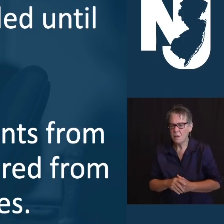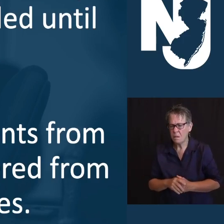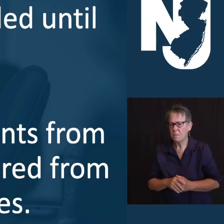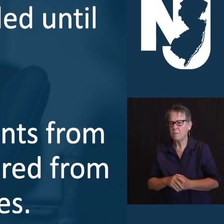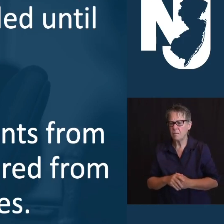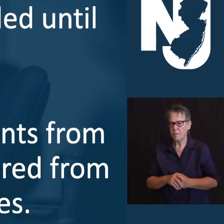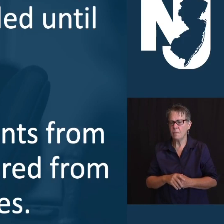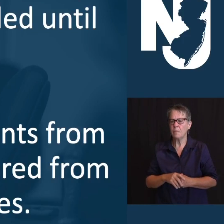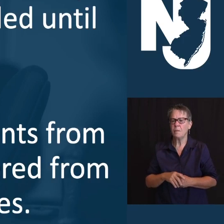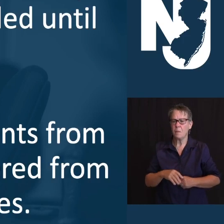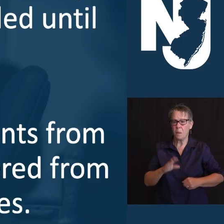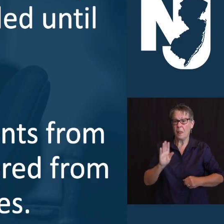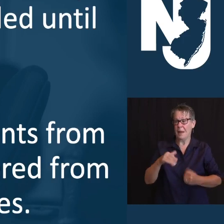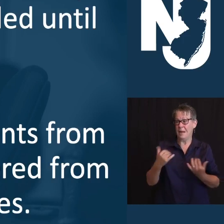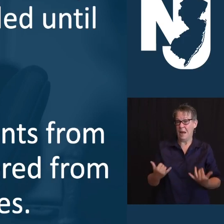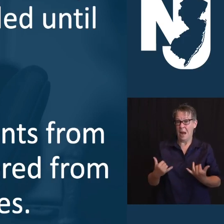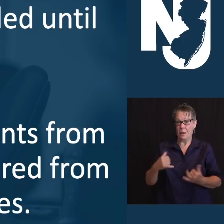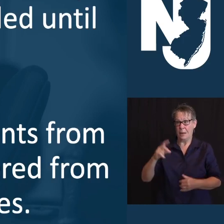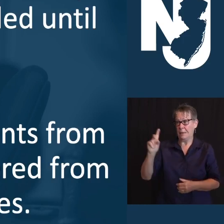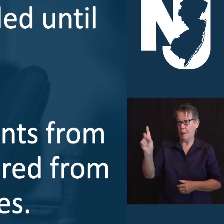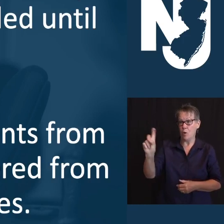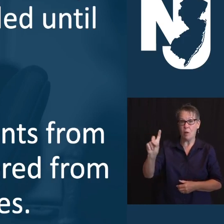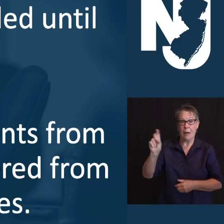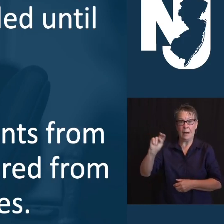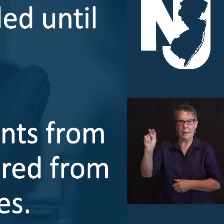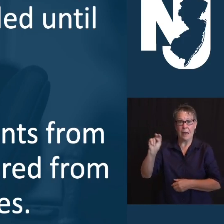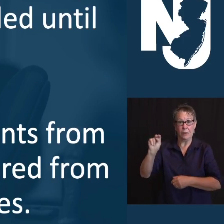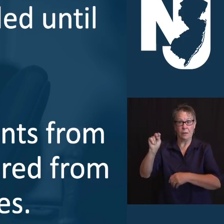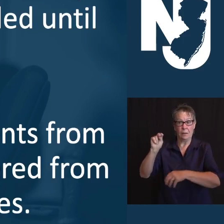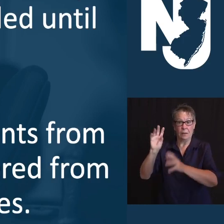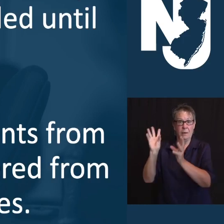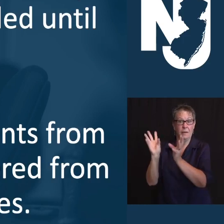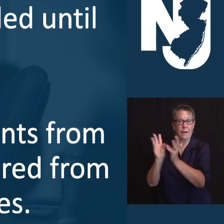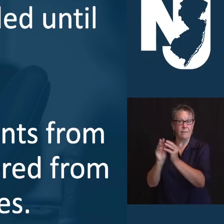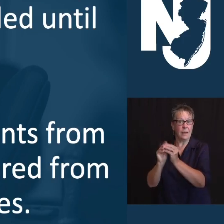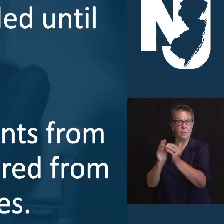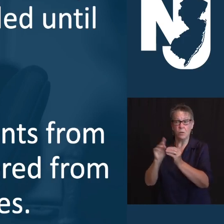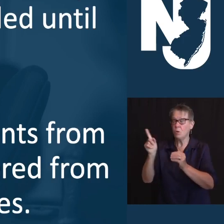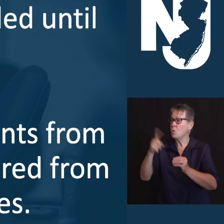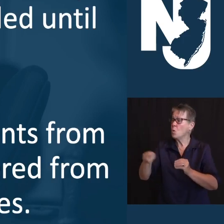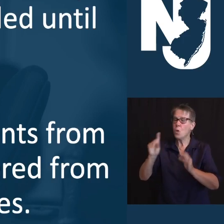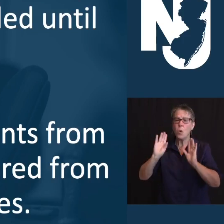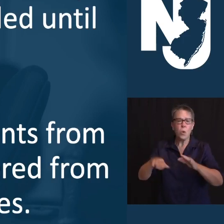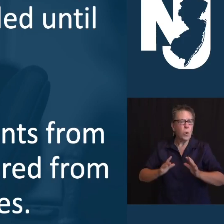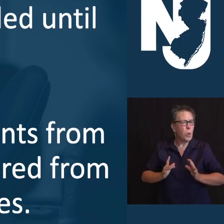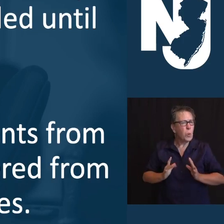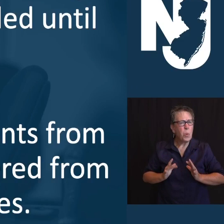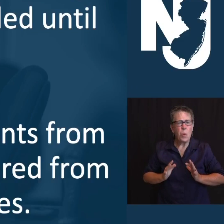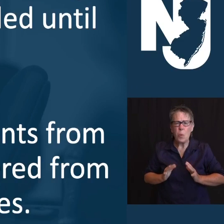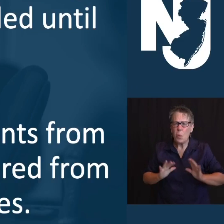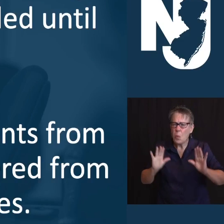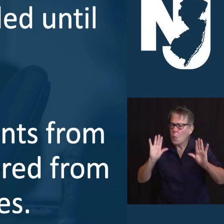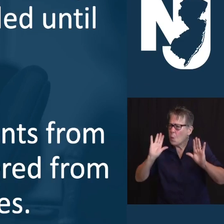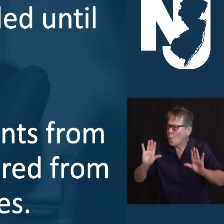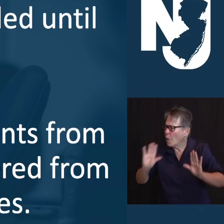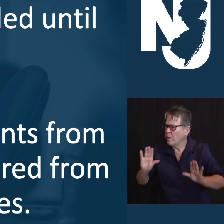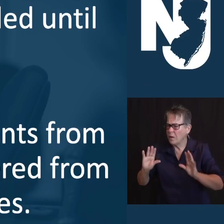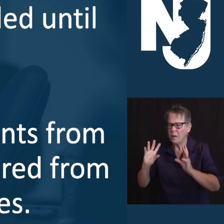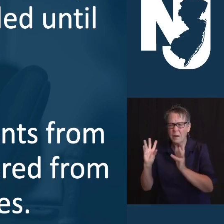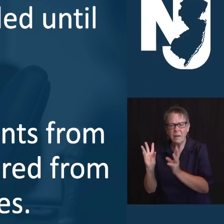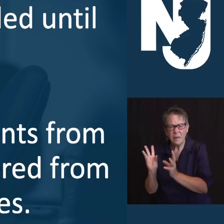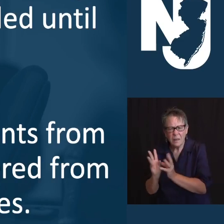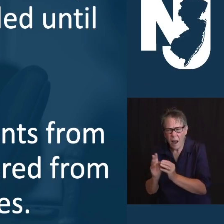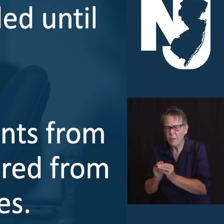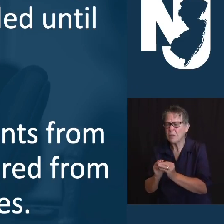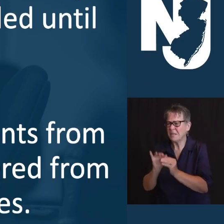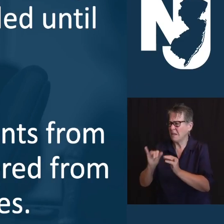Republicans. Next week, we wish them the best of luck as well. Secondly, you may have seen Matt Arco was there. We announced signing of a memorandum